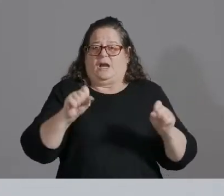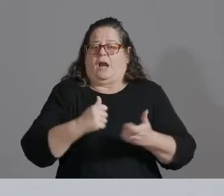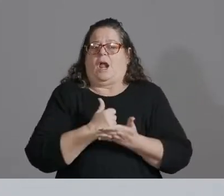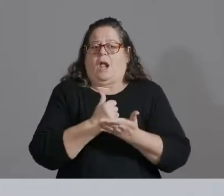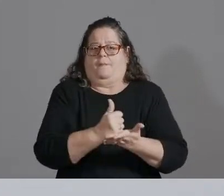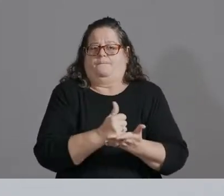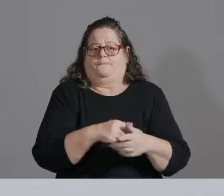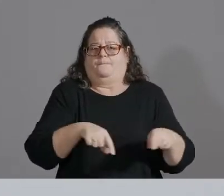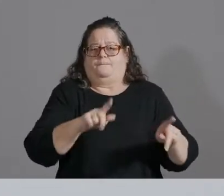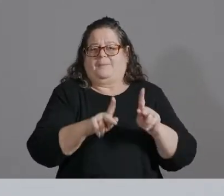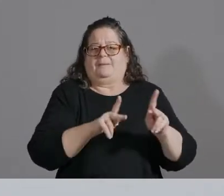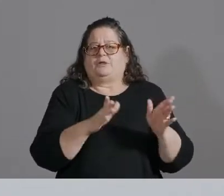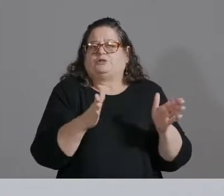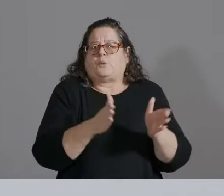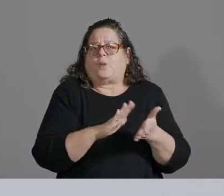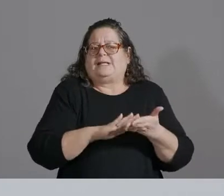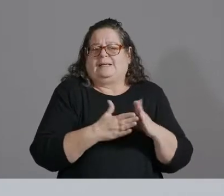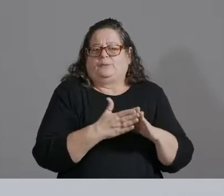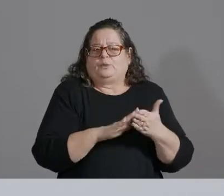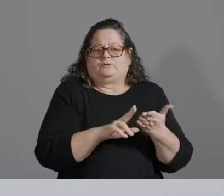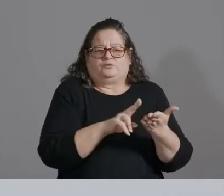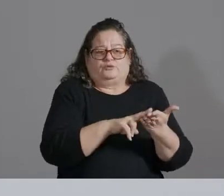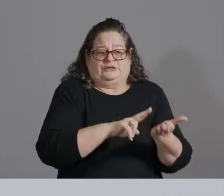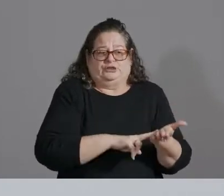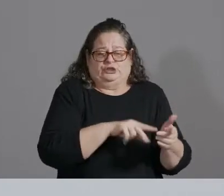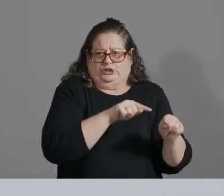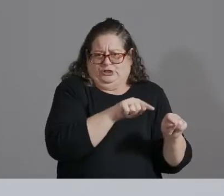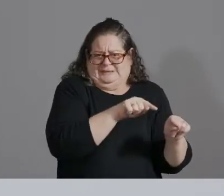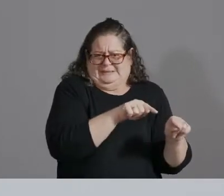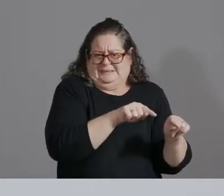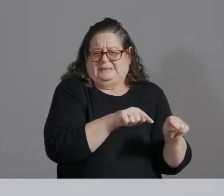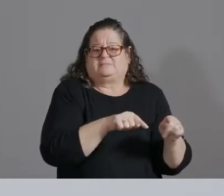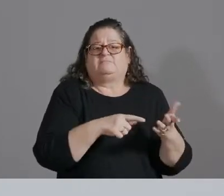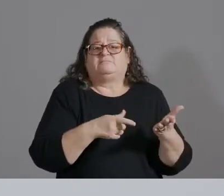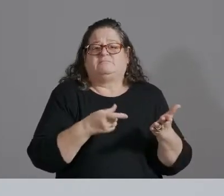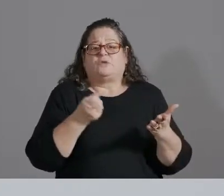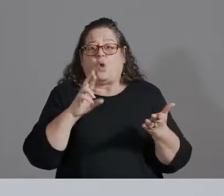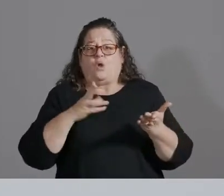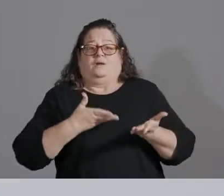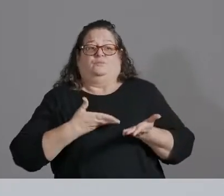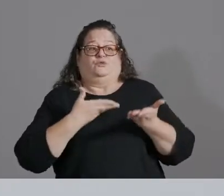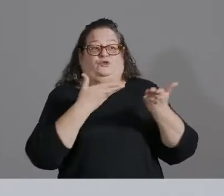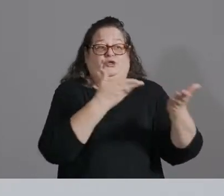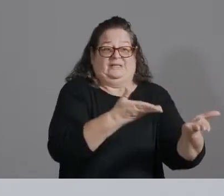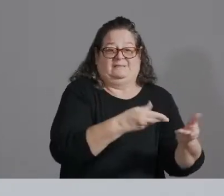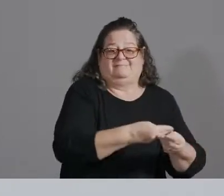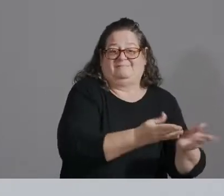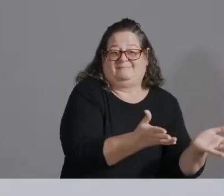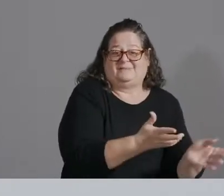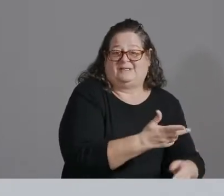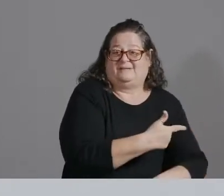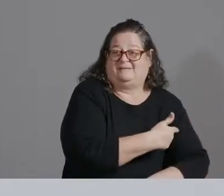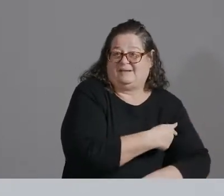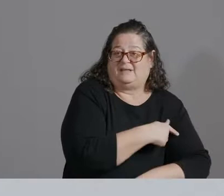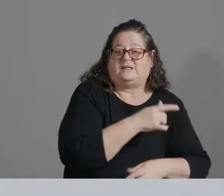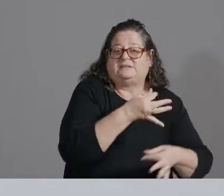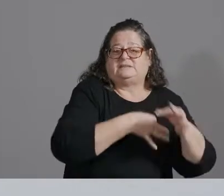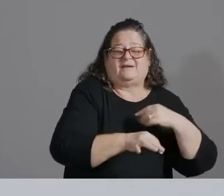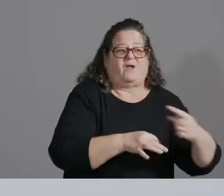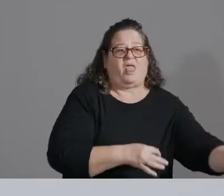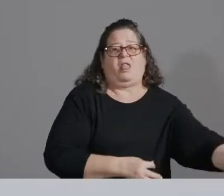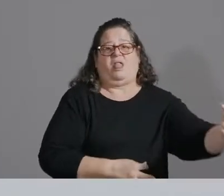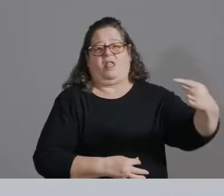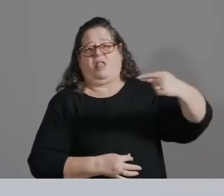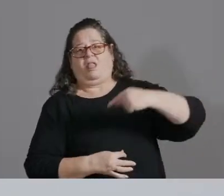transportation to appointments, or get the appointments into the communities where those individuals are. So as we get more vaccine, you will start to see